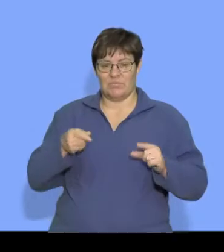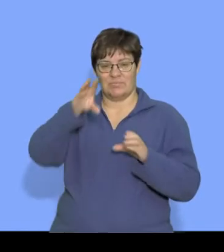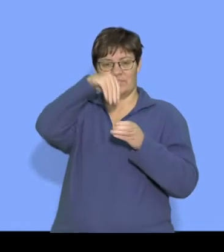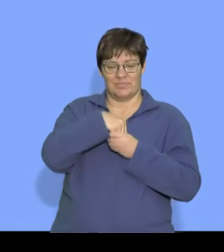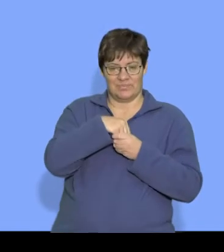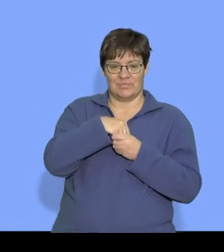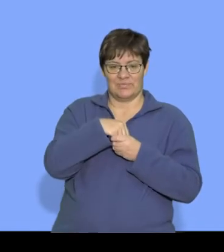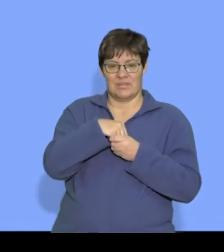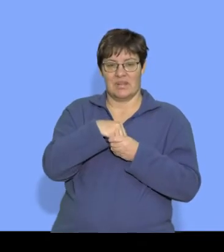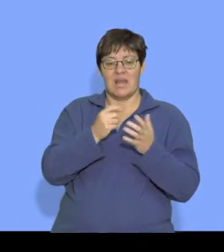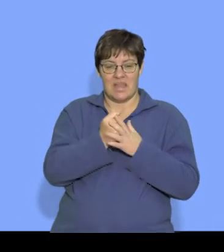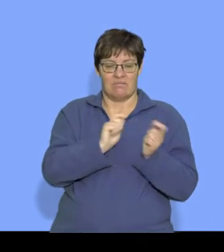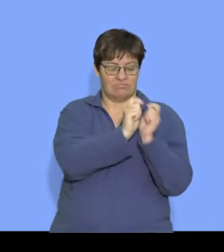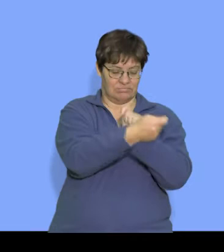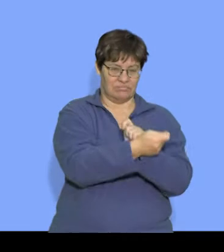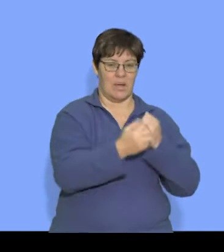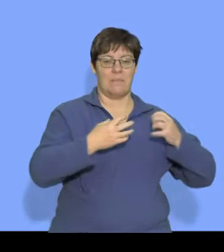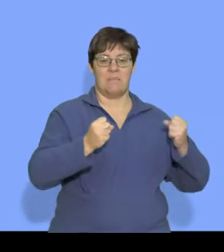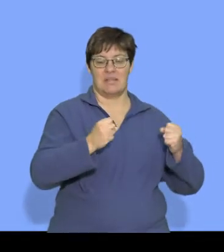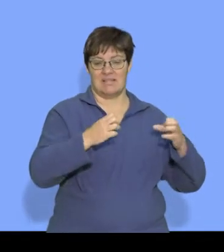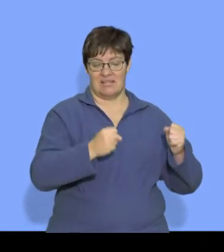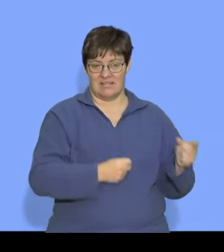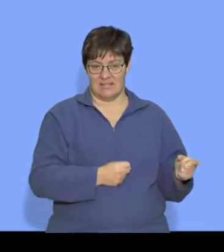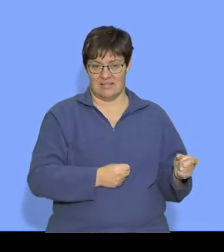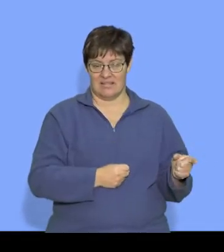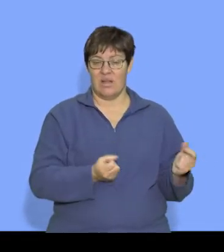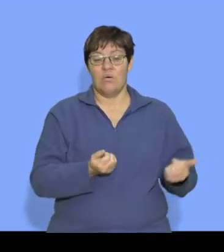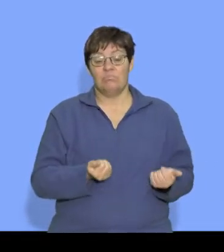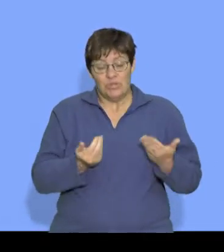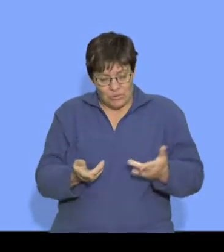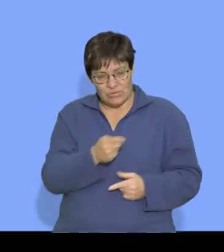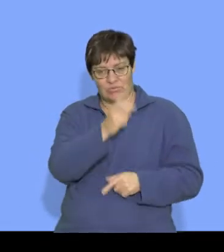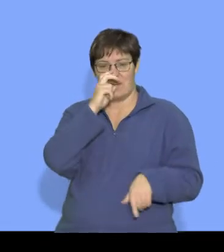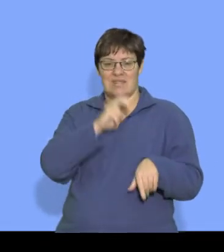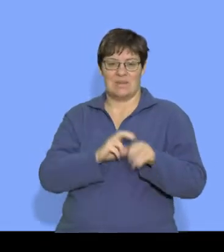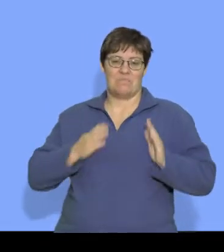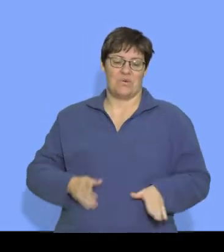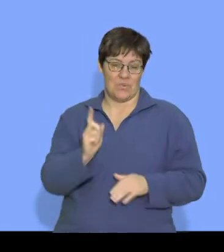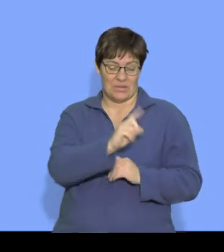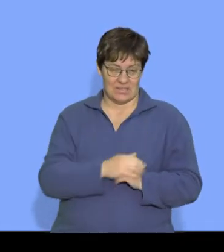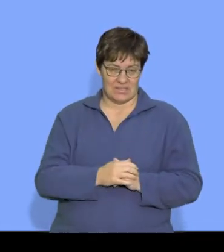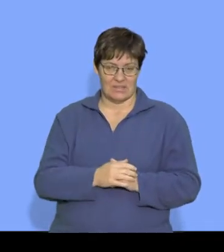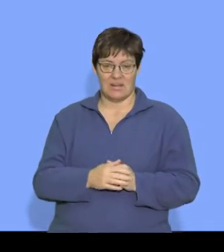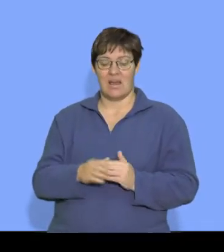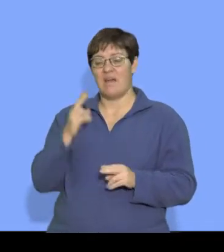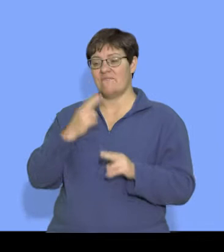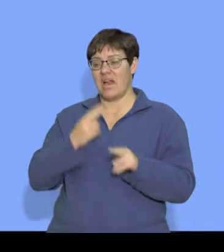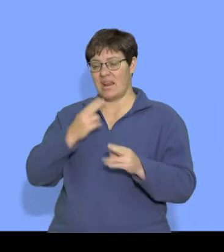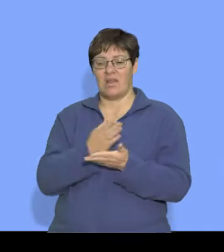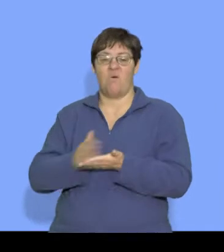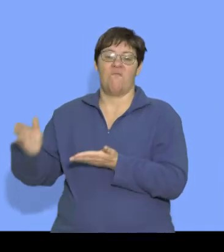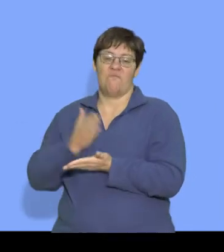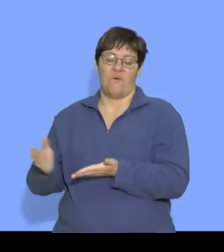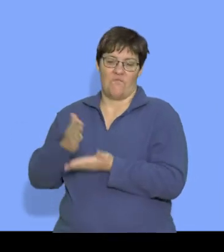then are assimilated into muscle, again producing what the body needs. And then finally, the waste products